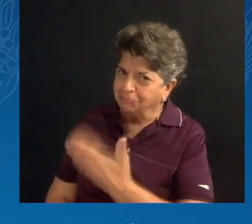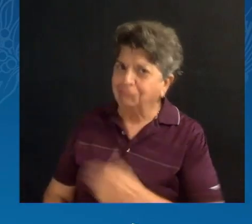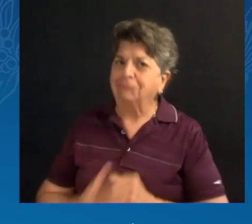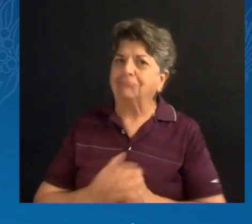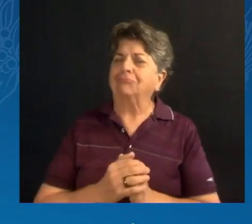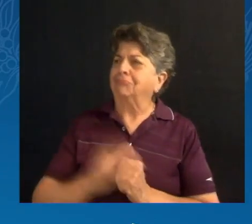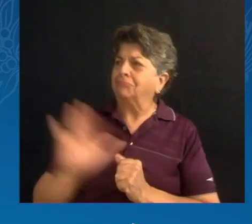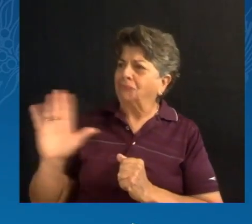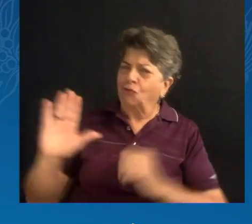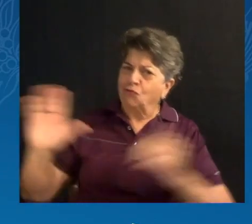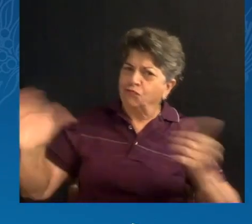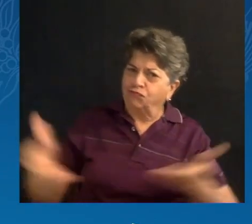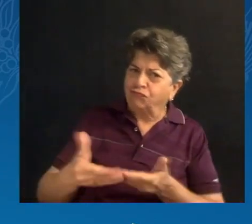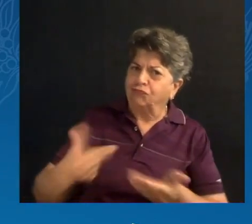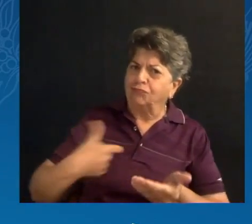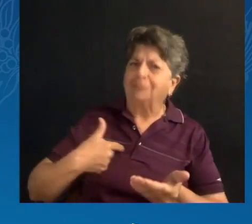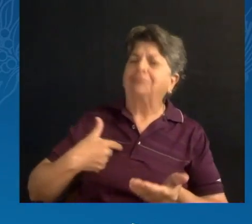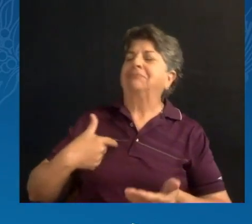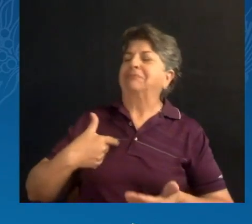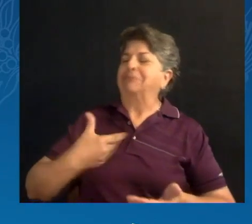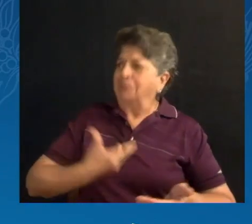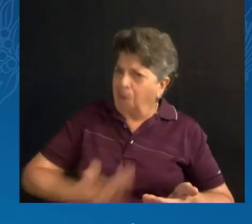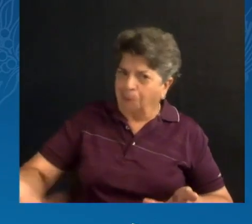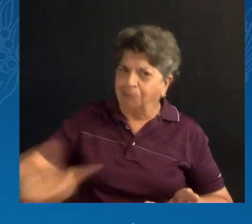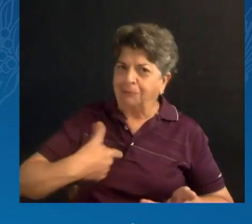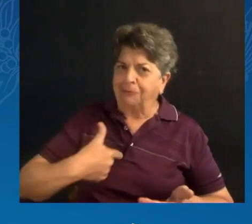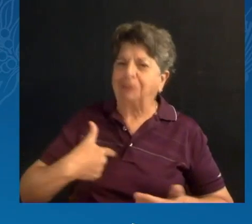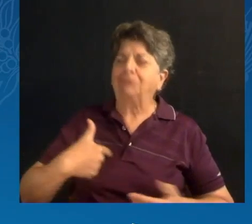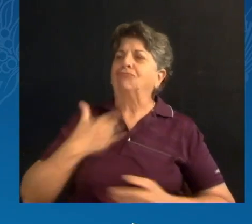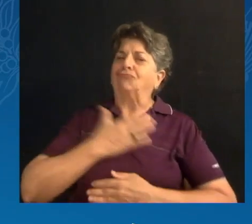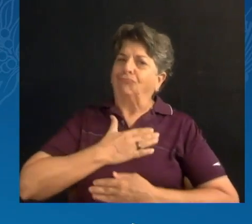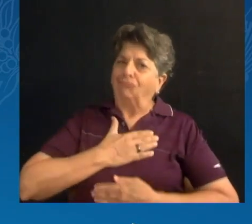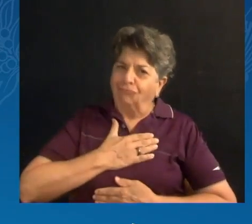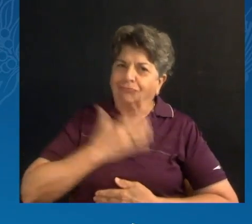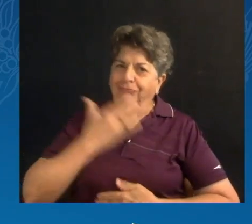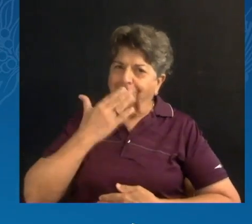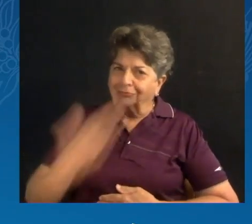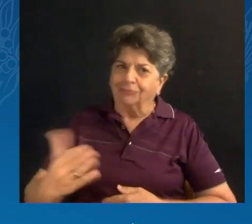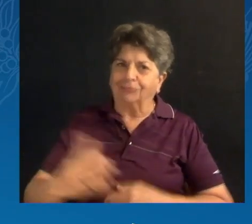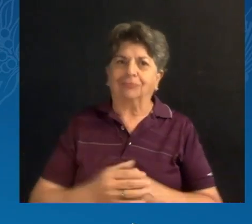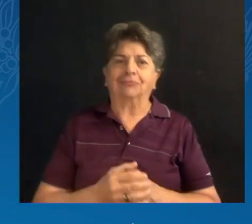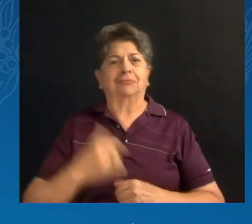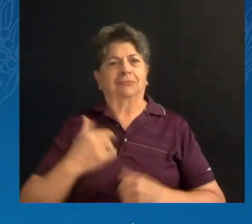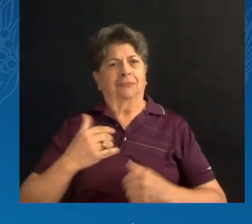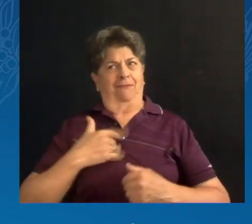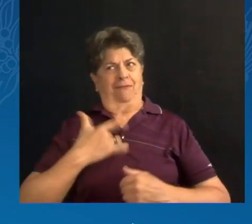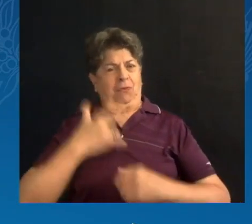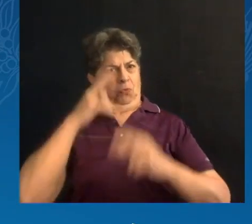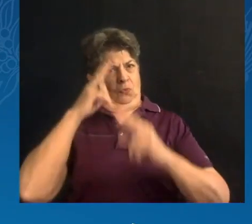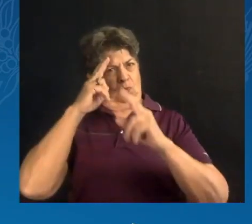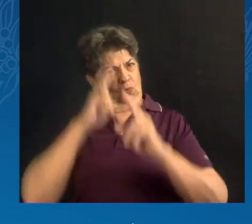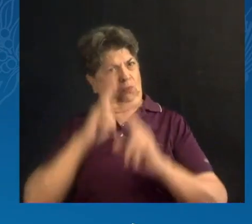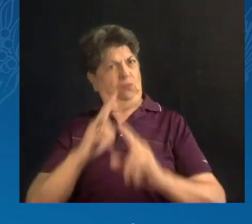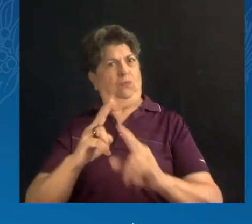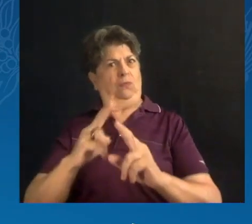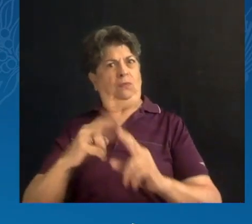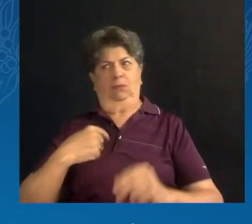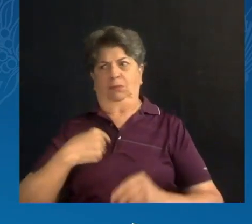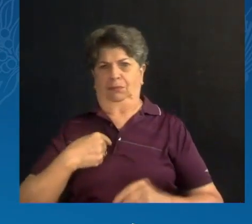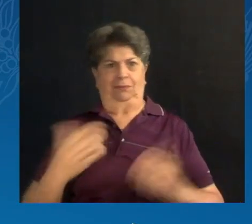House. So it's a great honor to meet you, the first female vice president in US